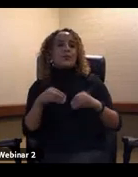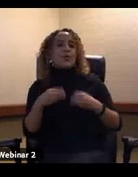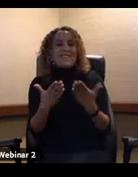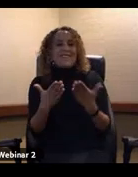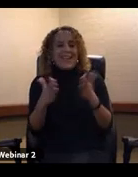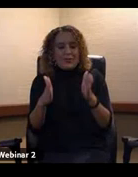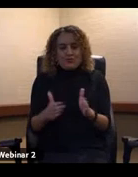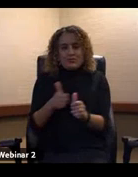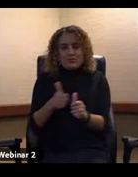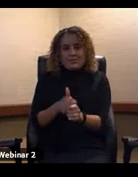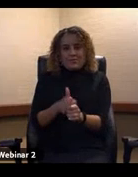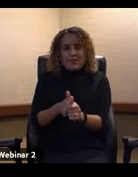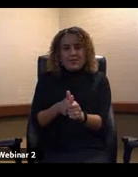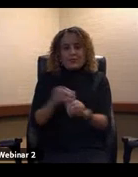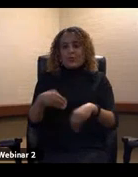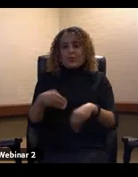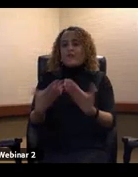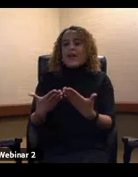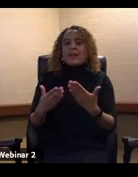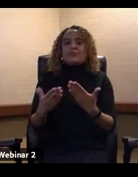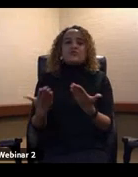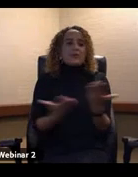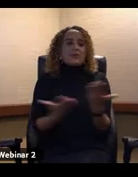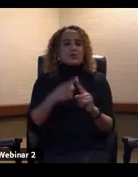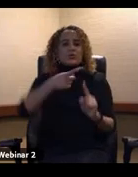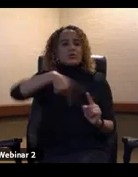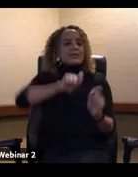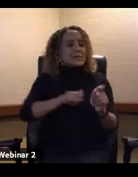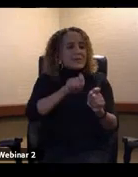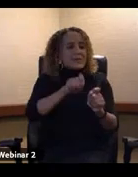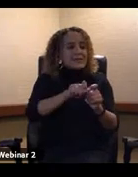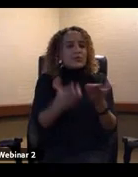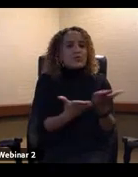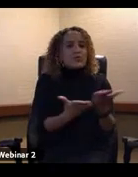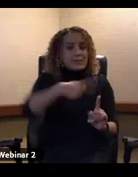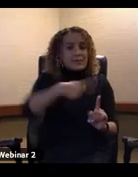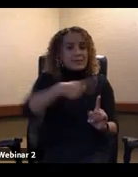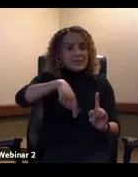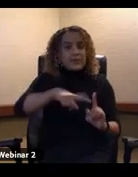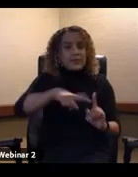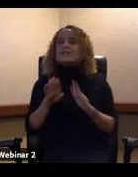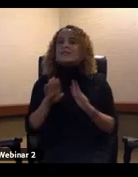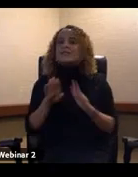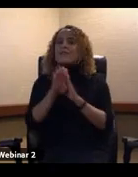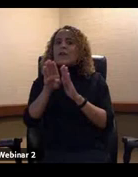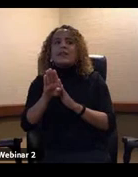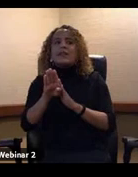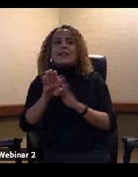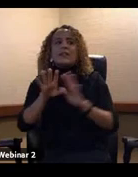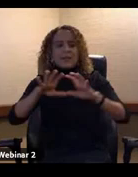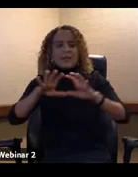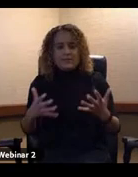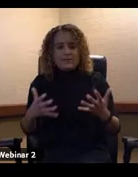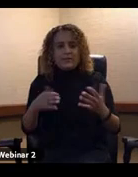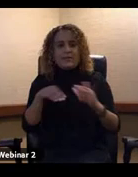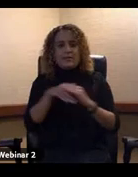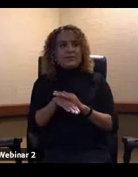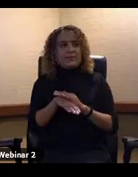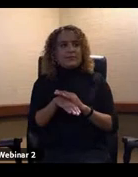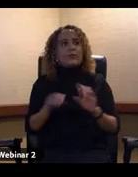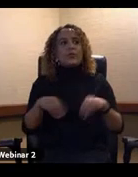providers to provide population-specific services. So here, with number 2, is developing the capacity of a